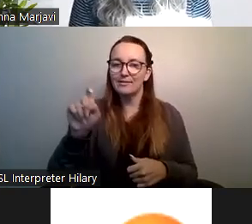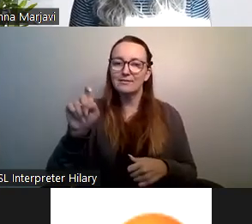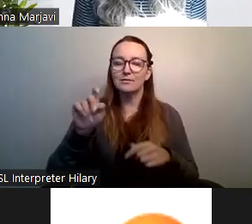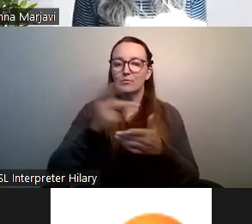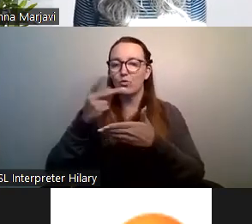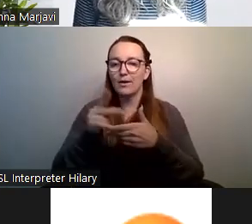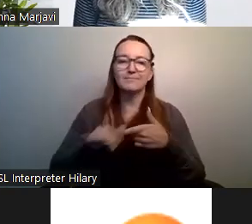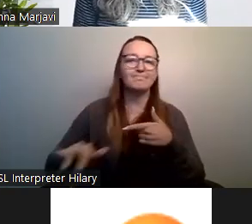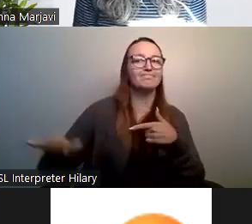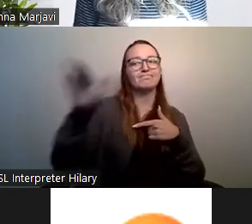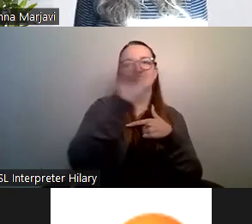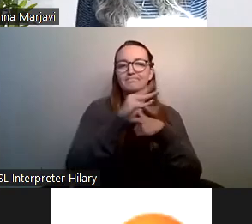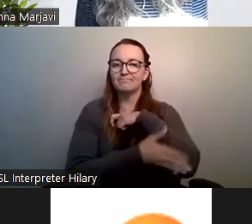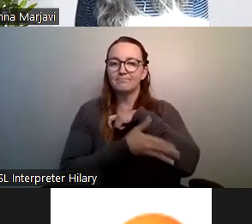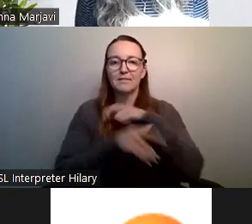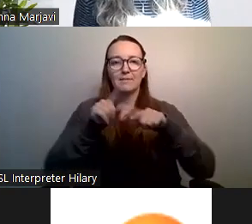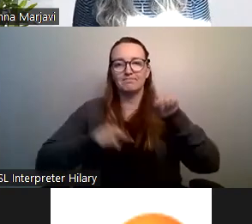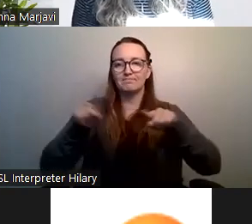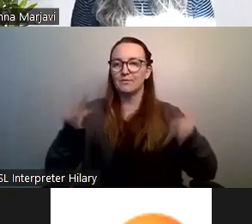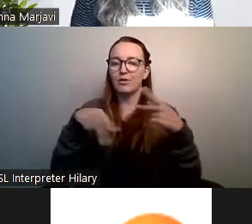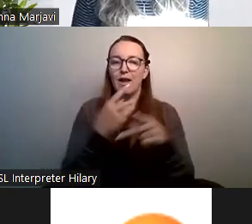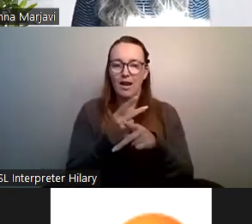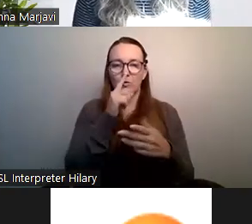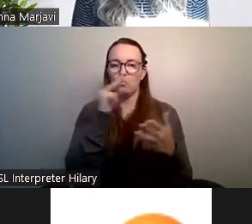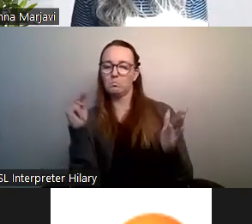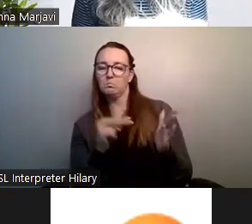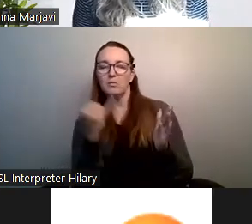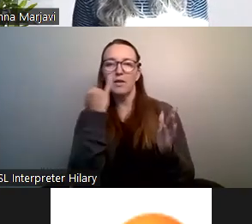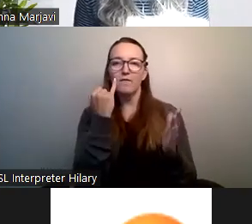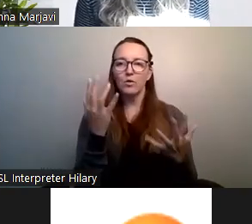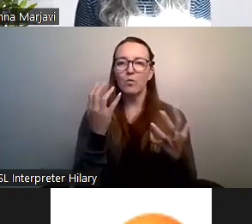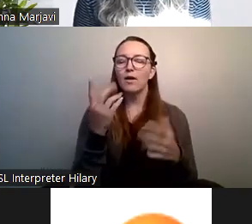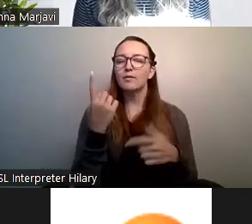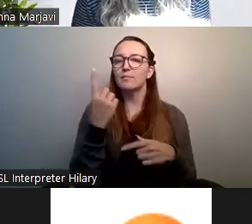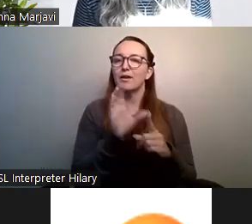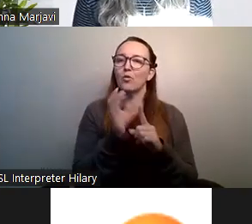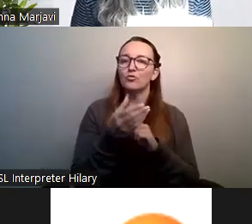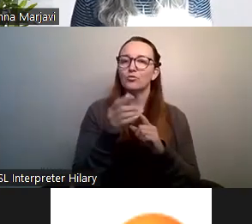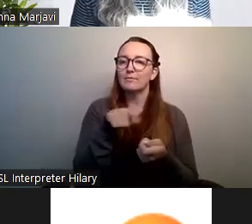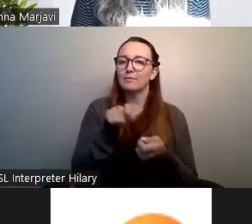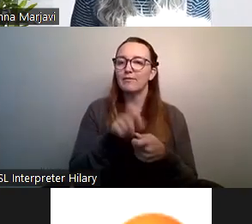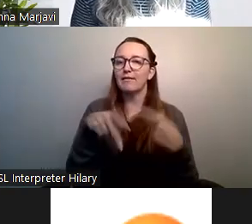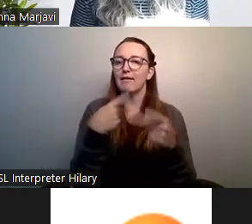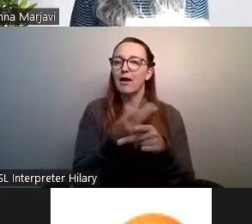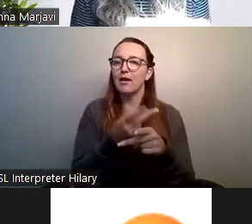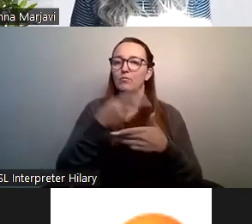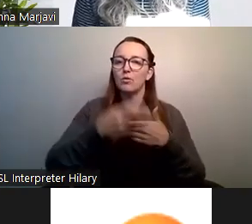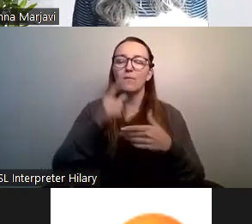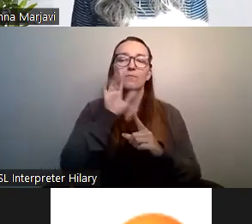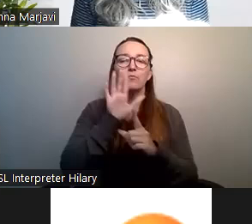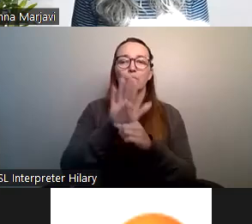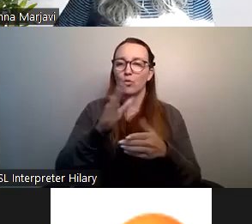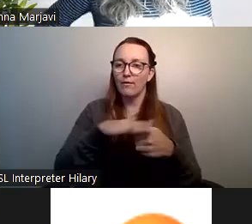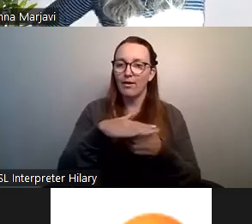trafficking programs. So definitely check them out if you're looking for a culturally specific program in your area.